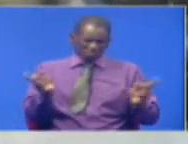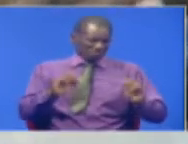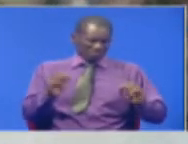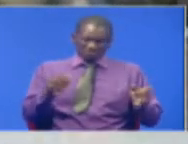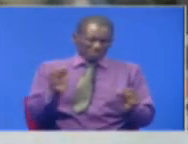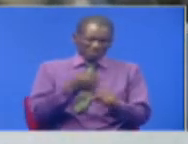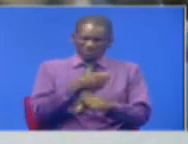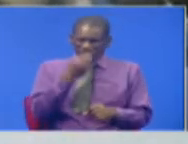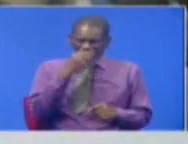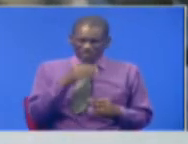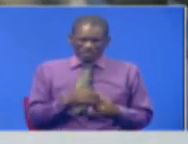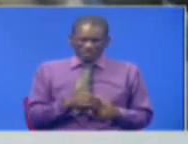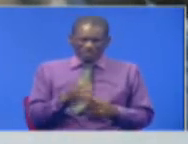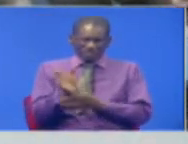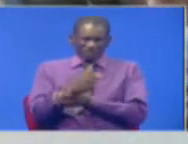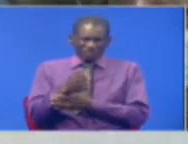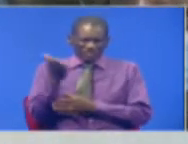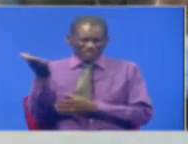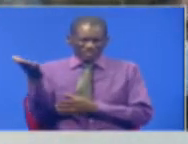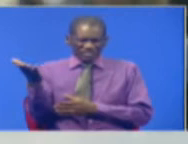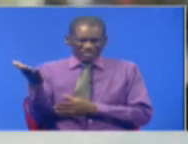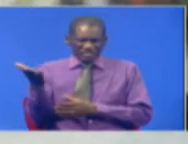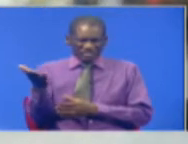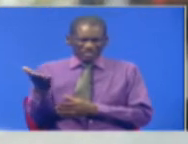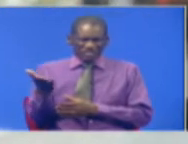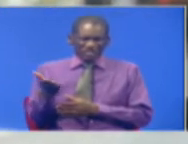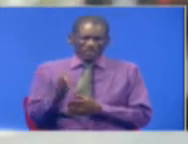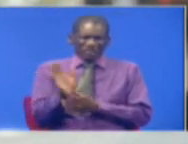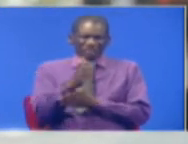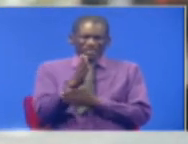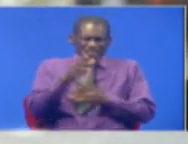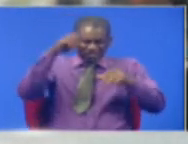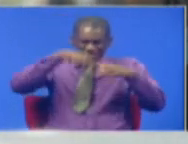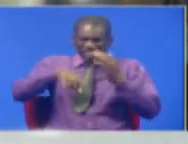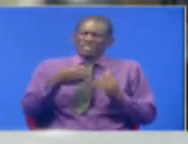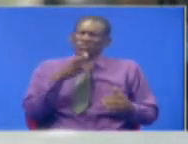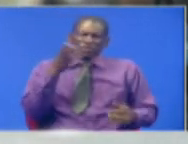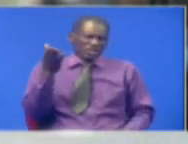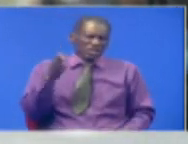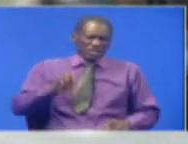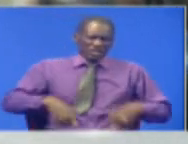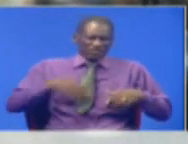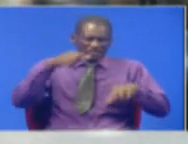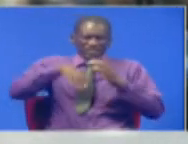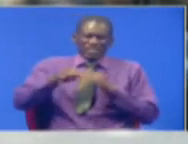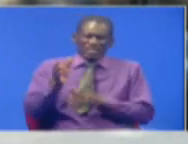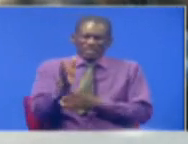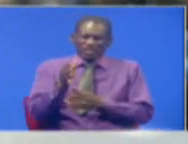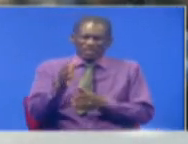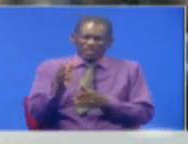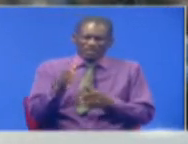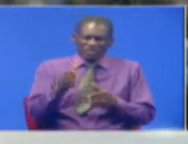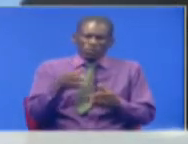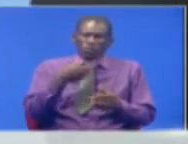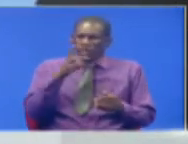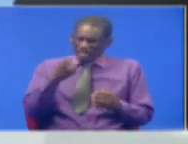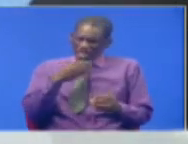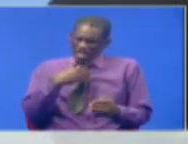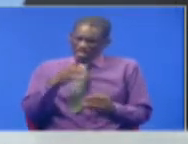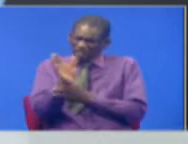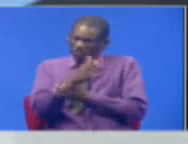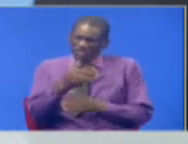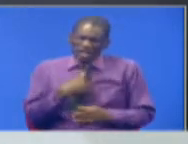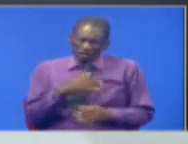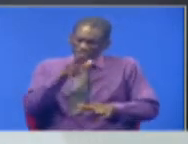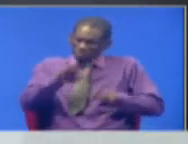Ama samaki si natoka ndani ya maji. Ya maji? Ako na miguu. Iko na miguu?